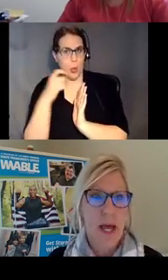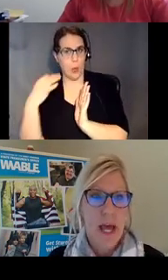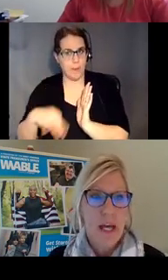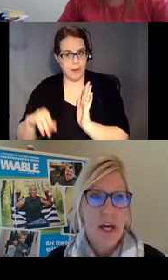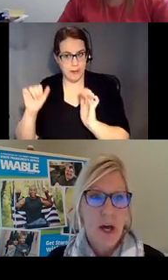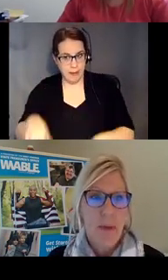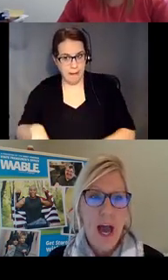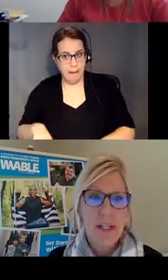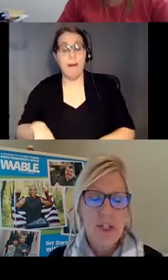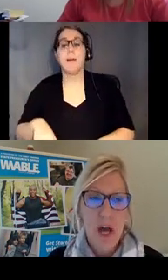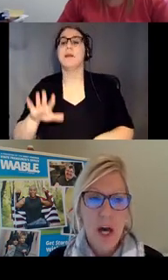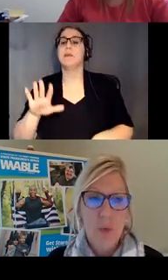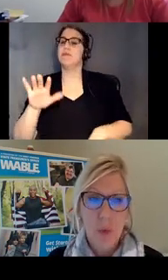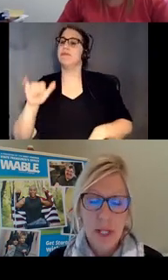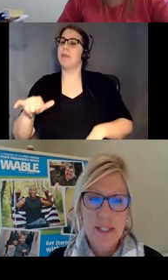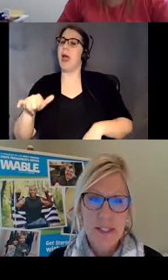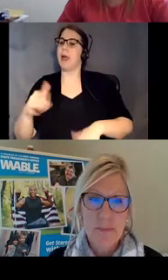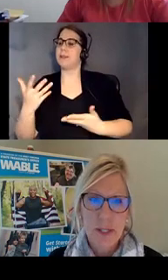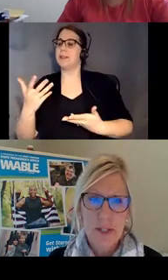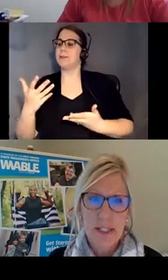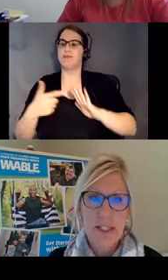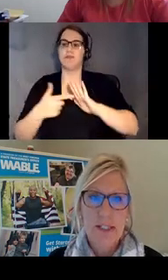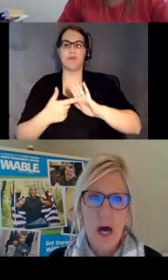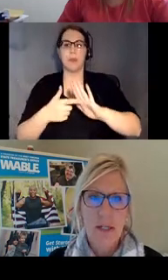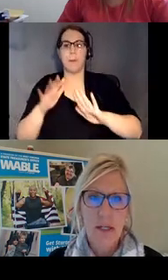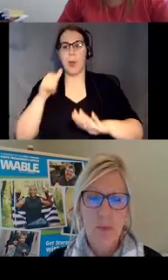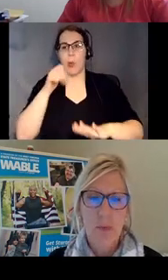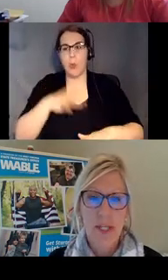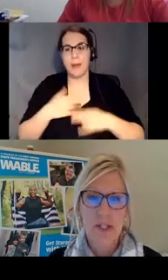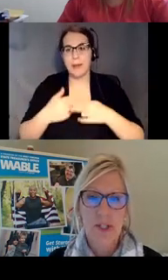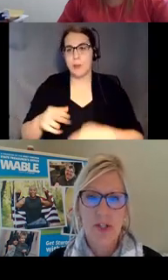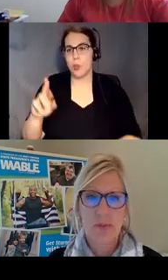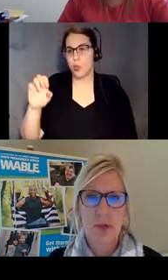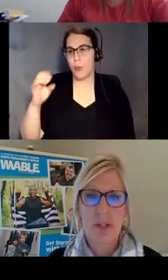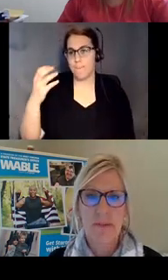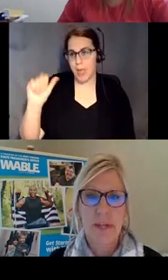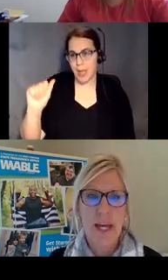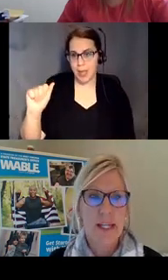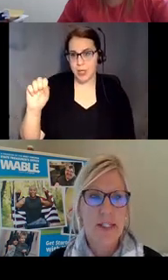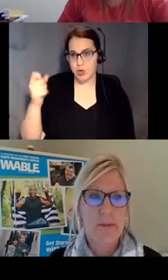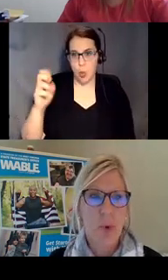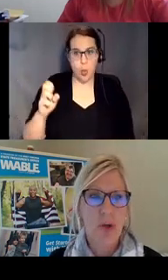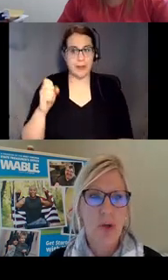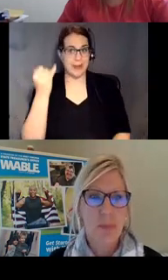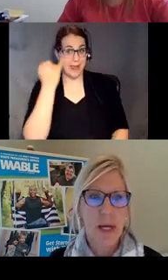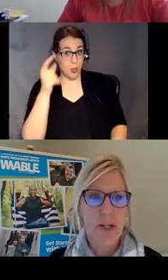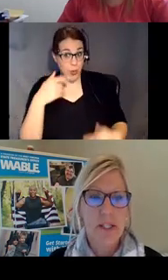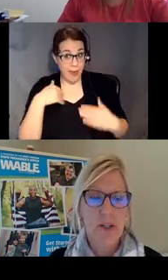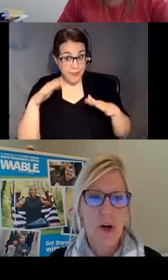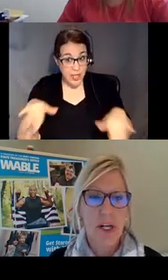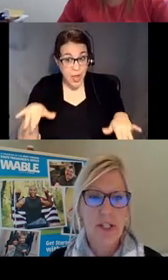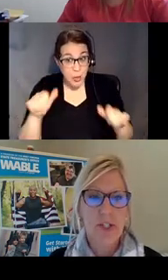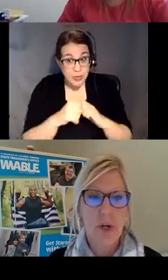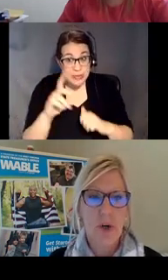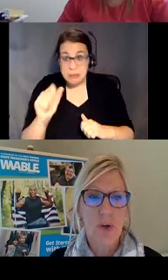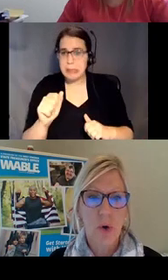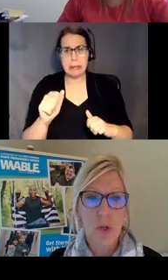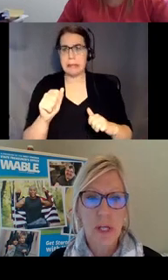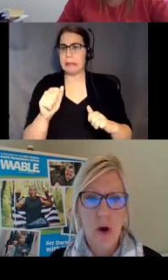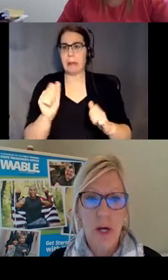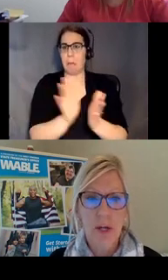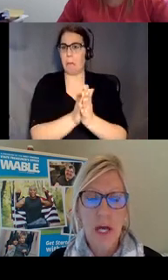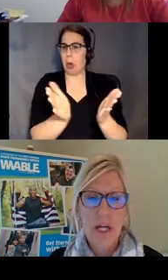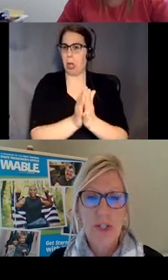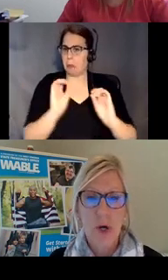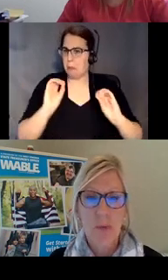Stone. Having a child with a disability does not come with an instruction booklet, and it is important for parents and guardians to learn